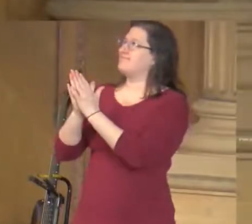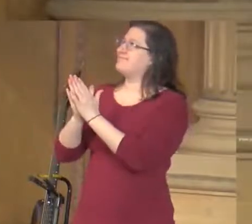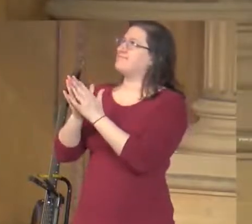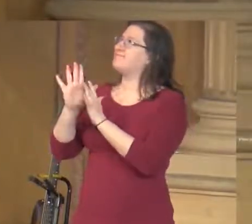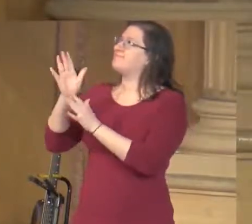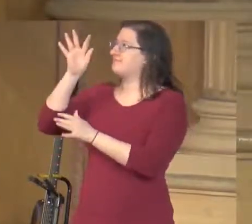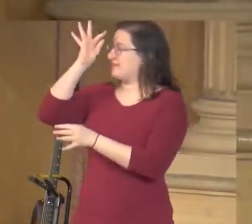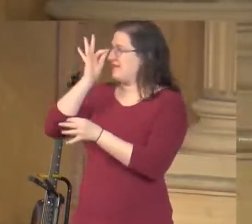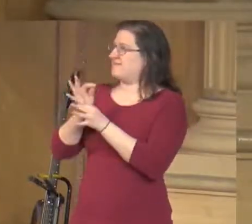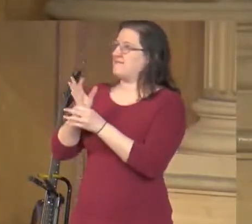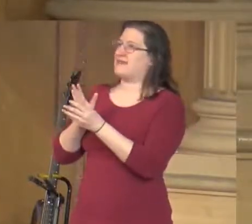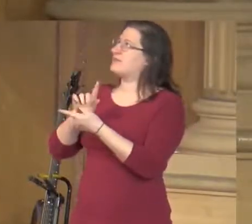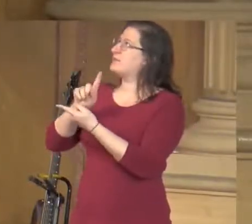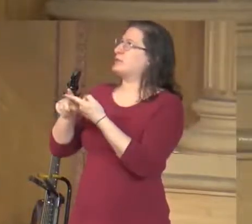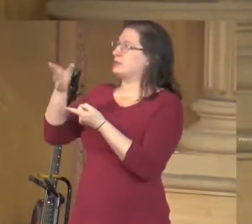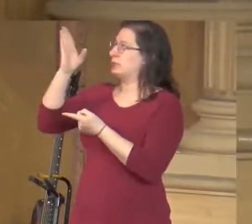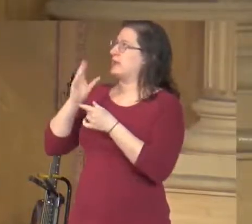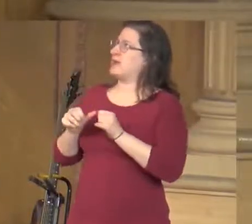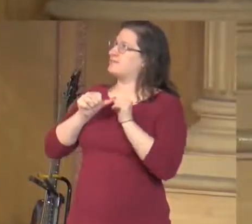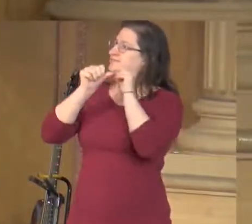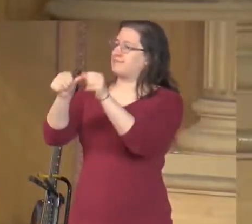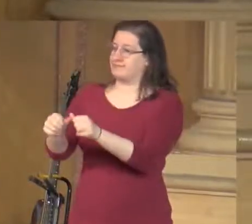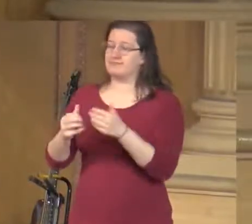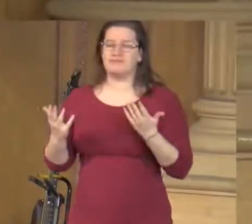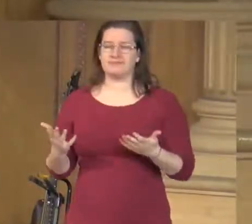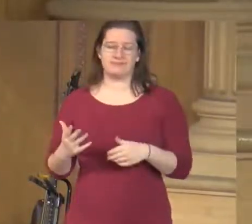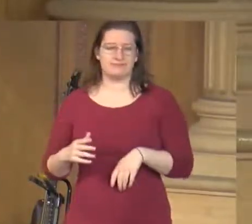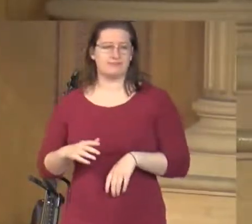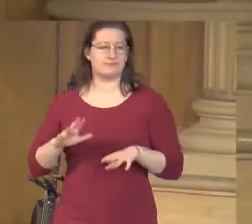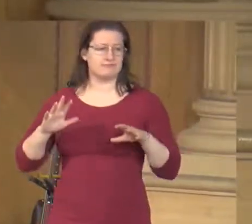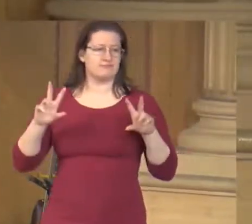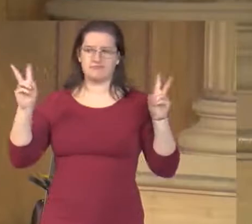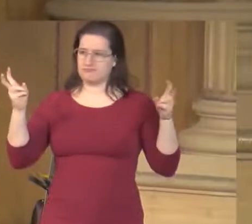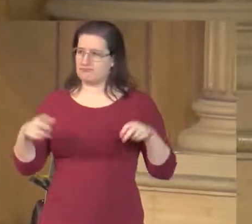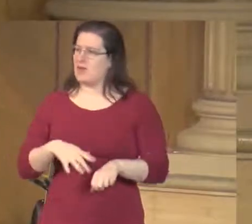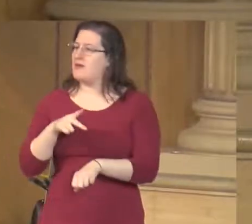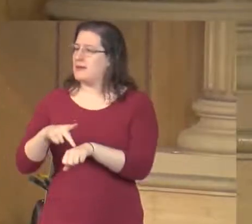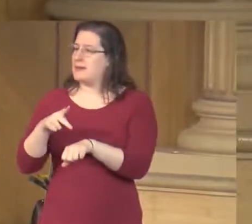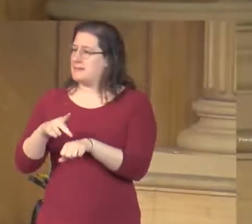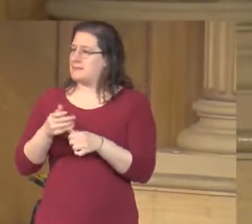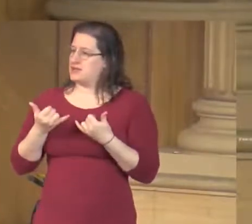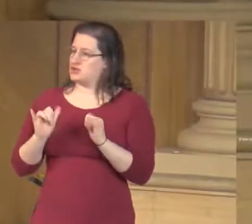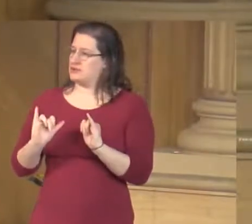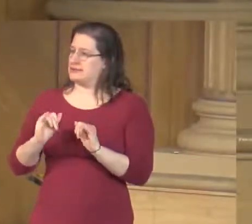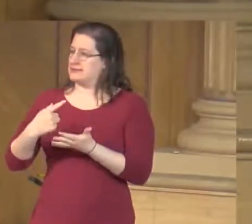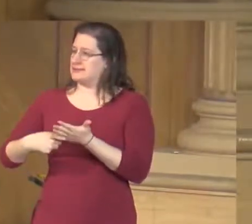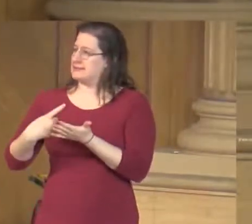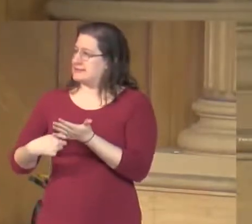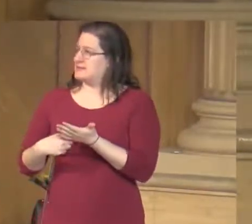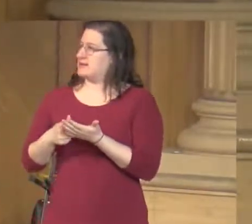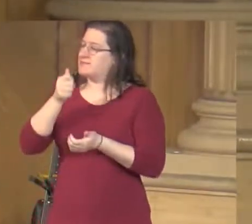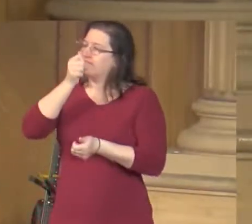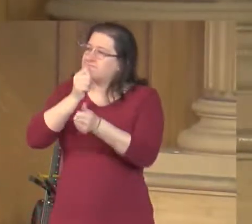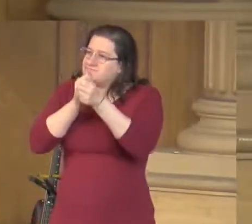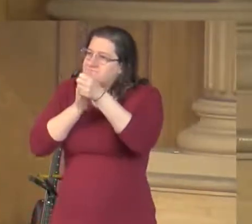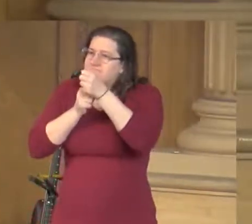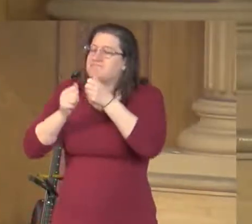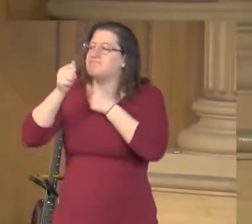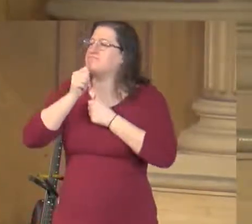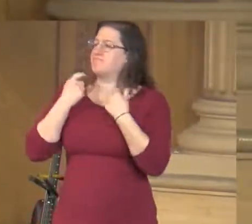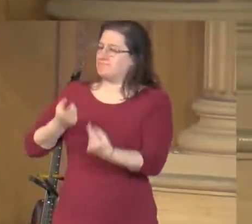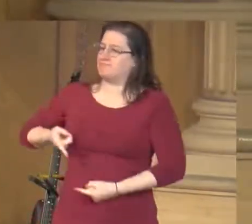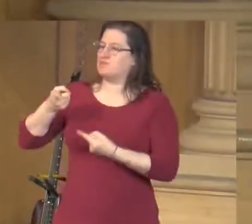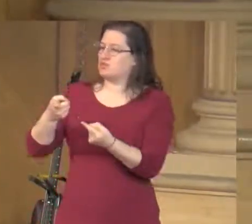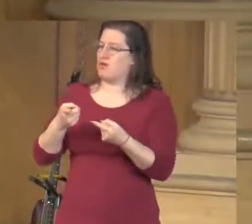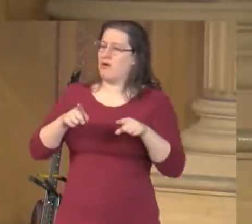is continuing the most common theme in this book, which is the theme of suffering as a Christian, or walking through trials as Christians. And he writes this